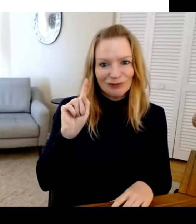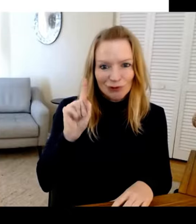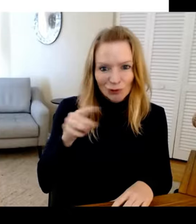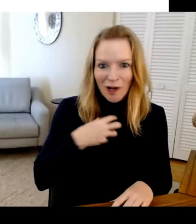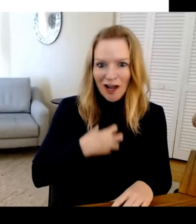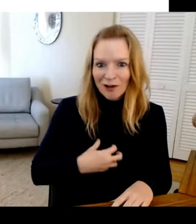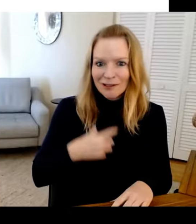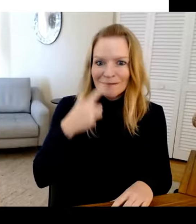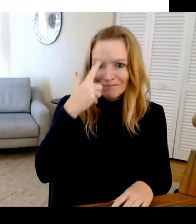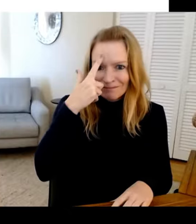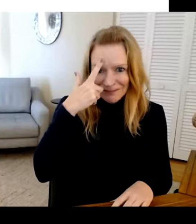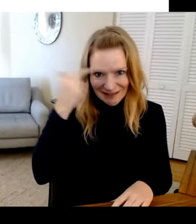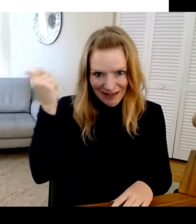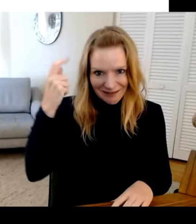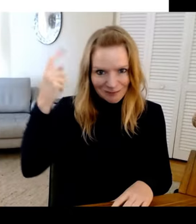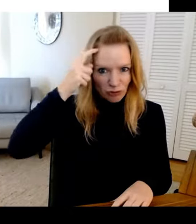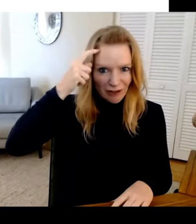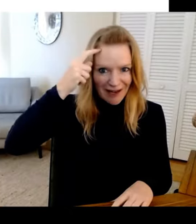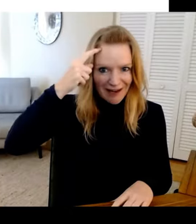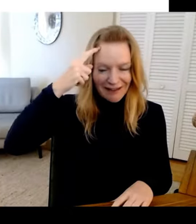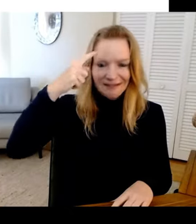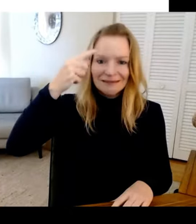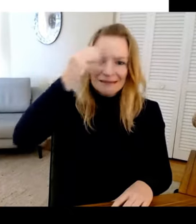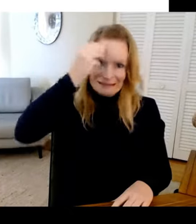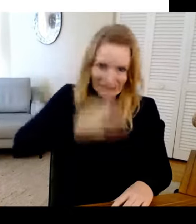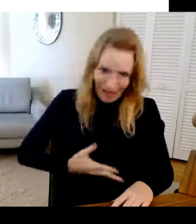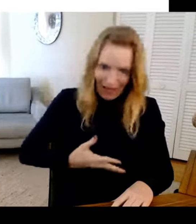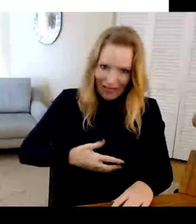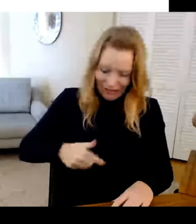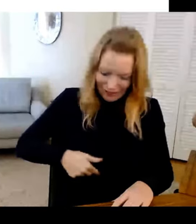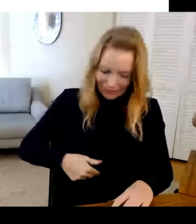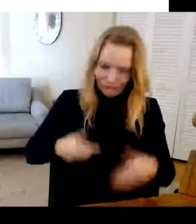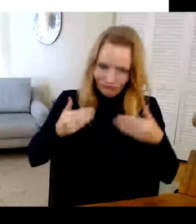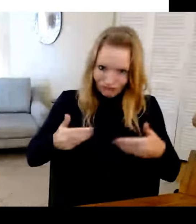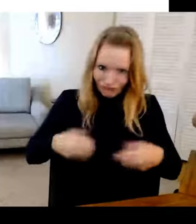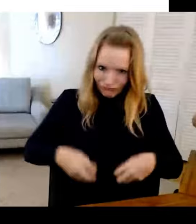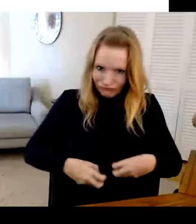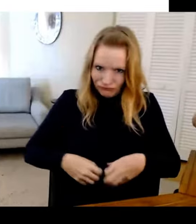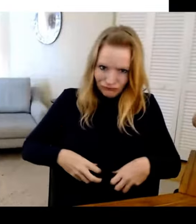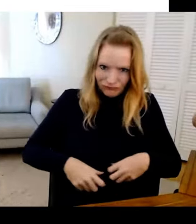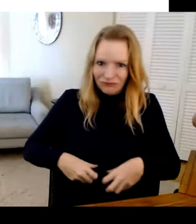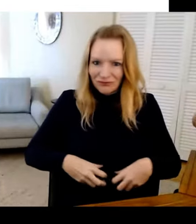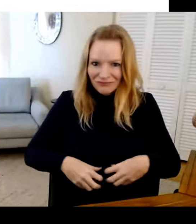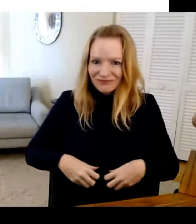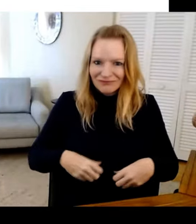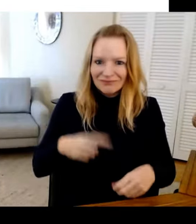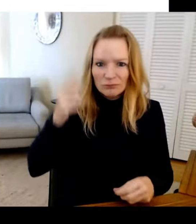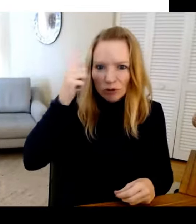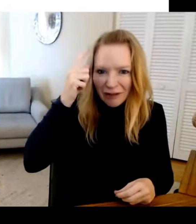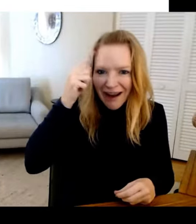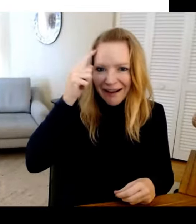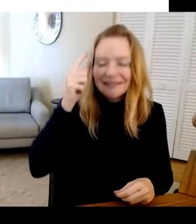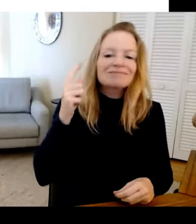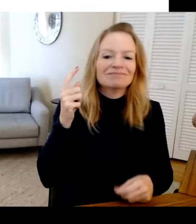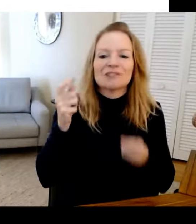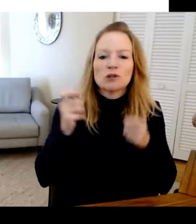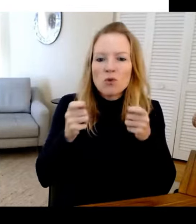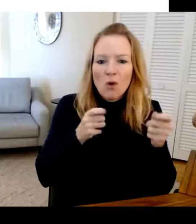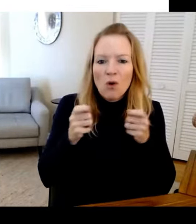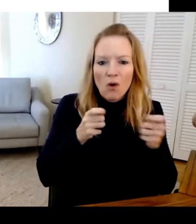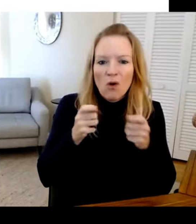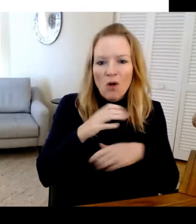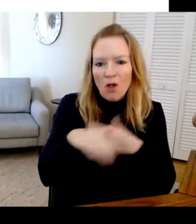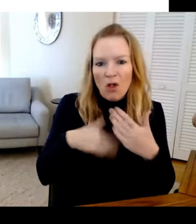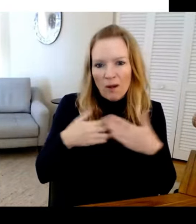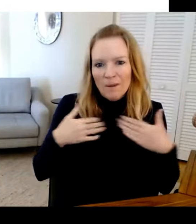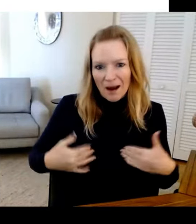it's not just that. You feel you're hungry because your brain tells your stomach to go ahead and make that grumbling